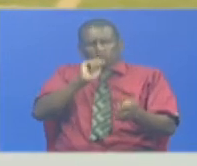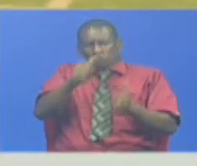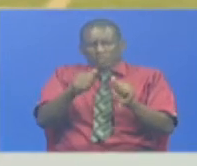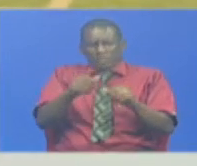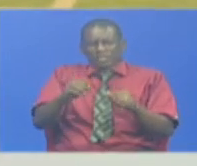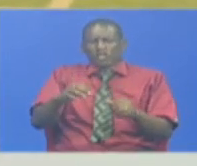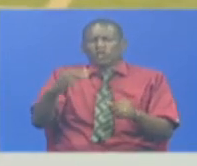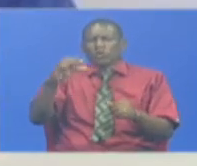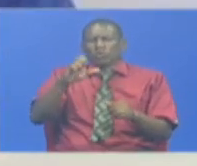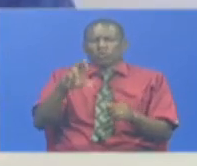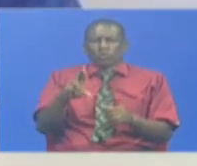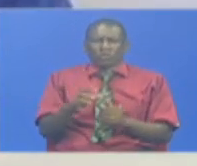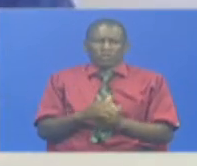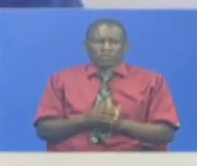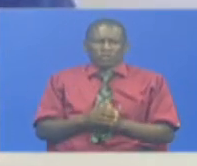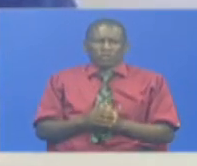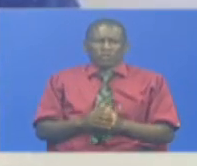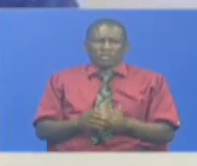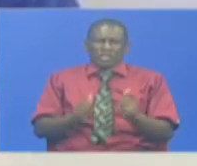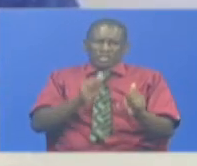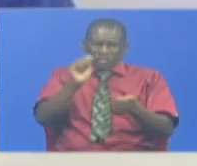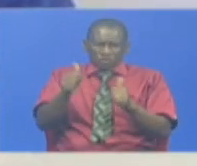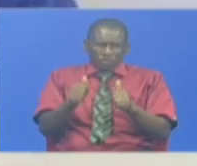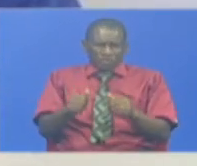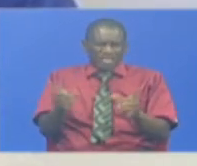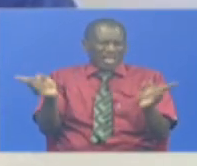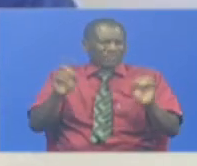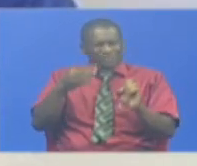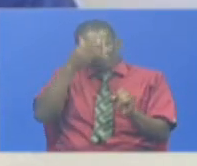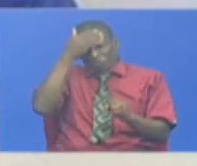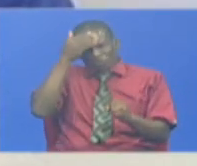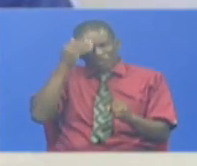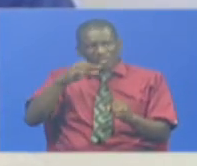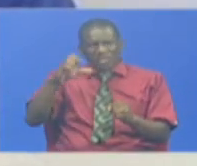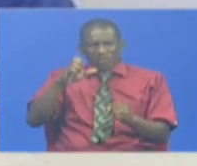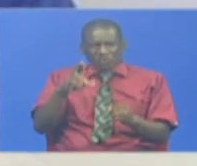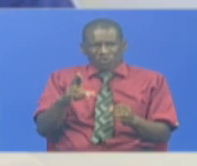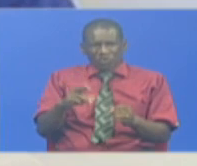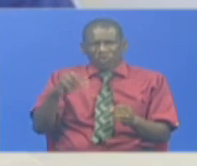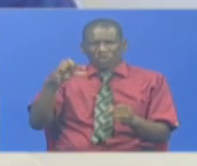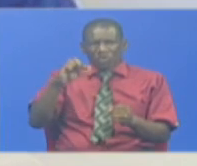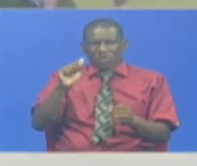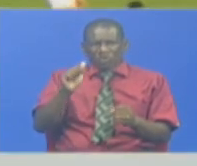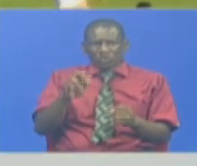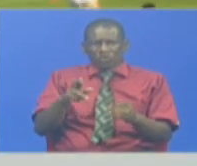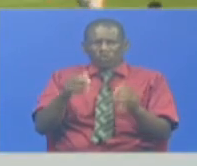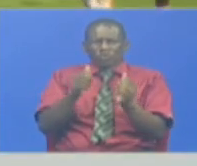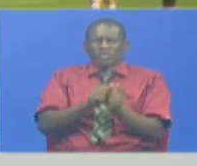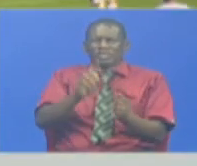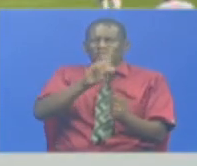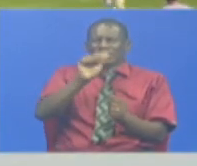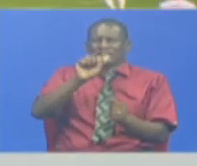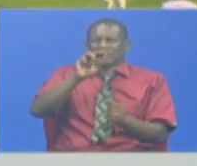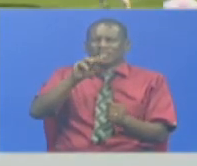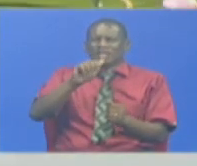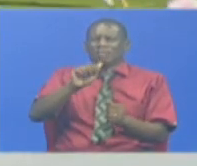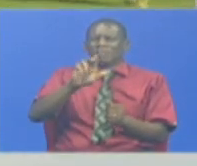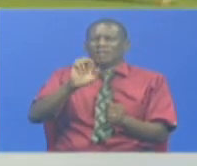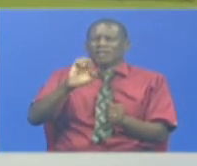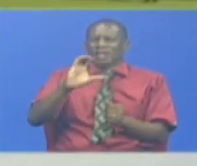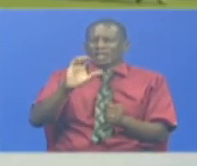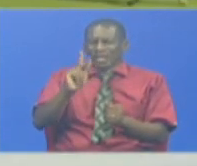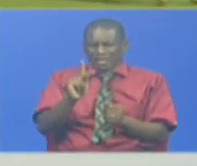white colors. Game hizi kutoka kakicha yangu mpaka saa hizi ni game ya Gor Mahia na Zamalek. Hata ni hiyo game